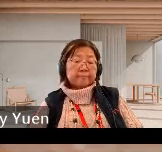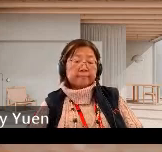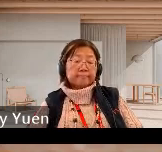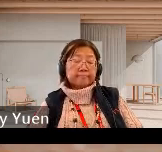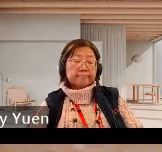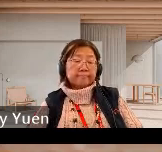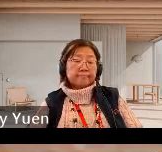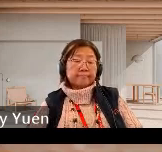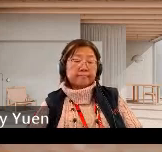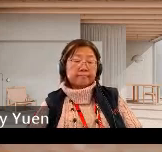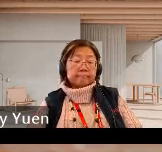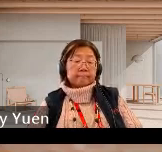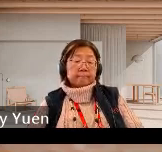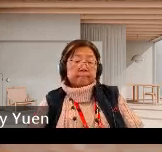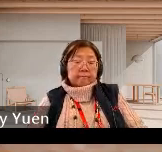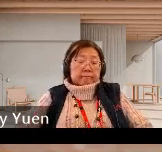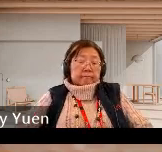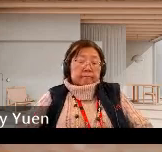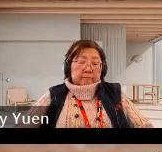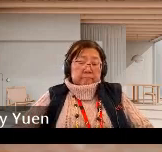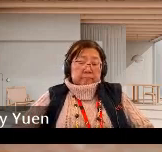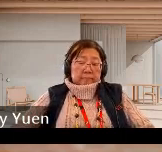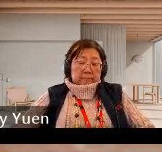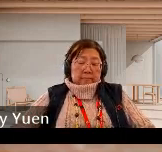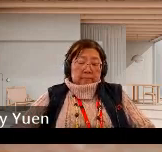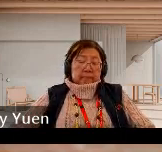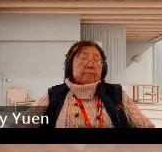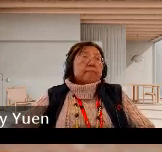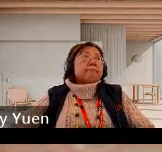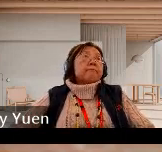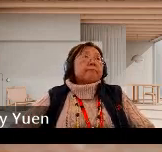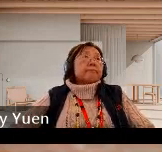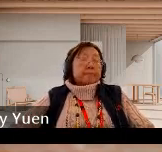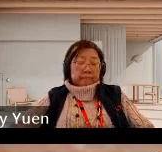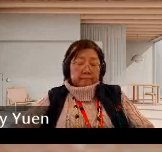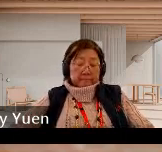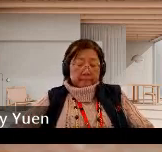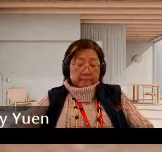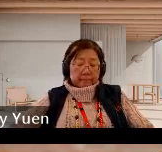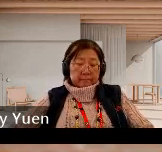to refer on to, that's one place to start looking.